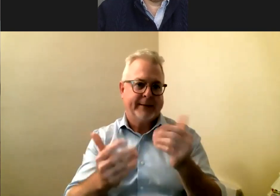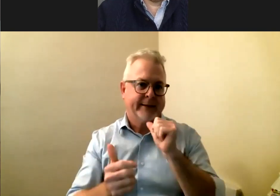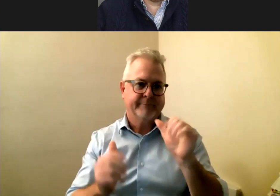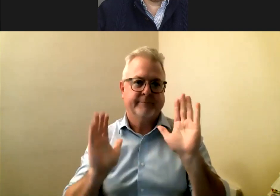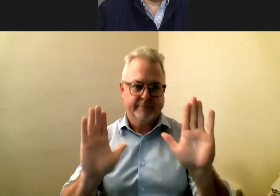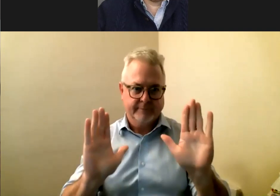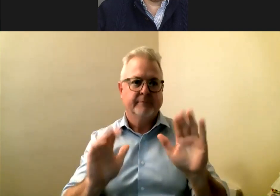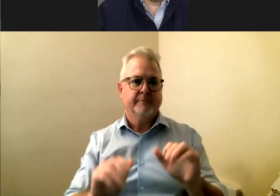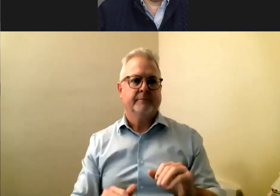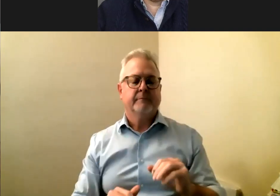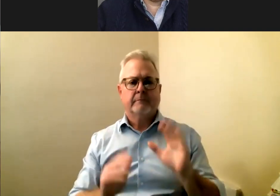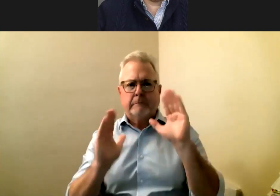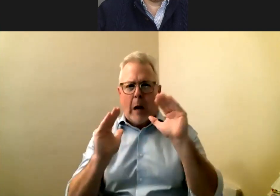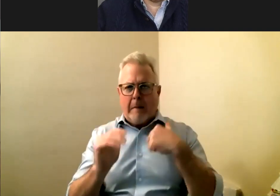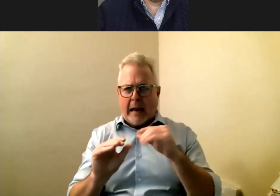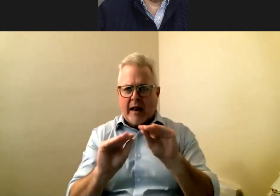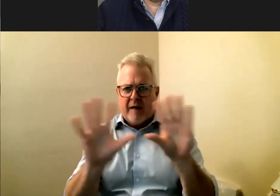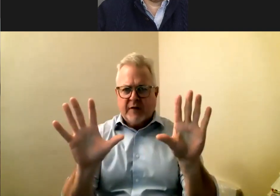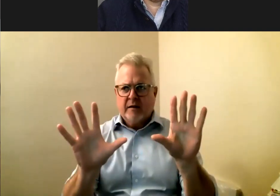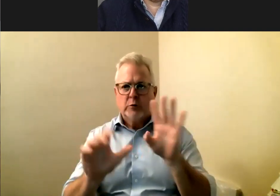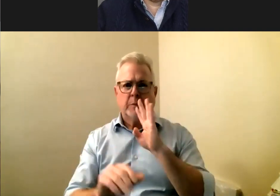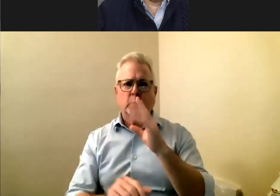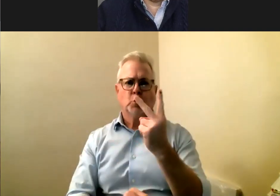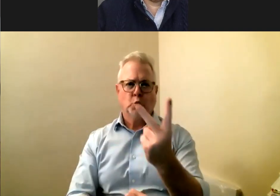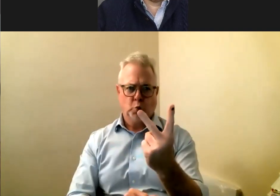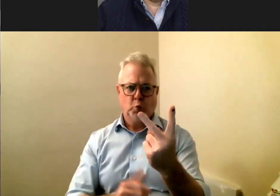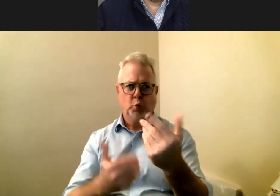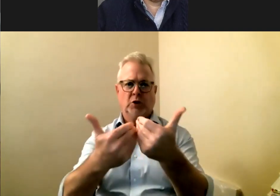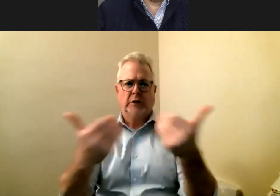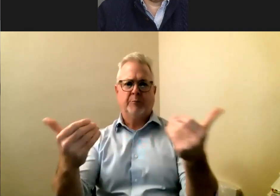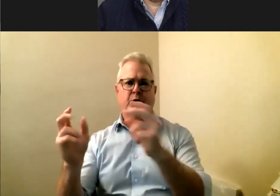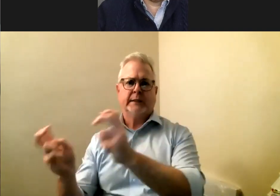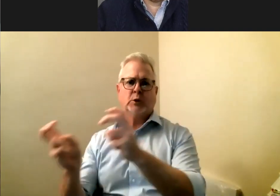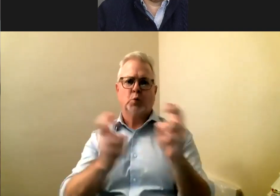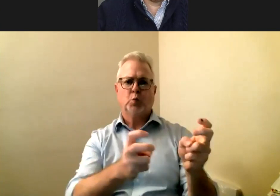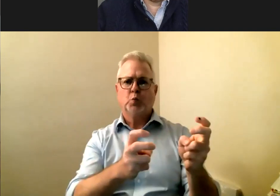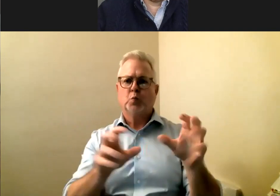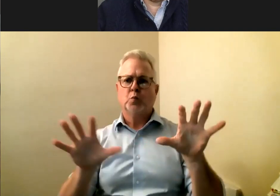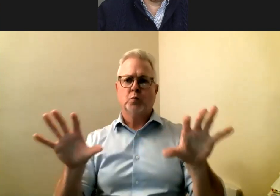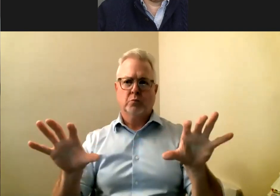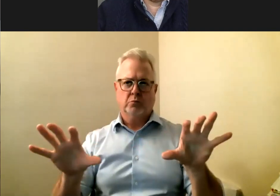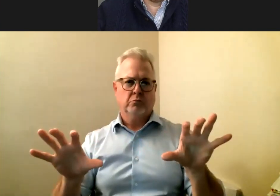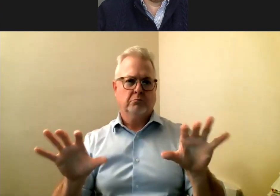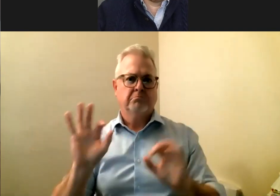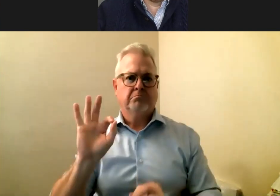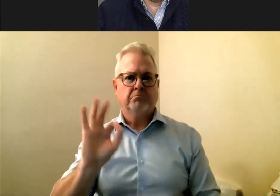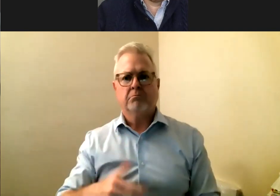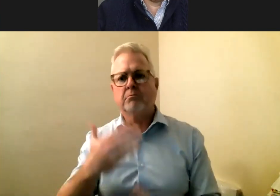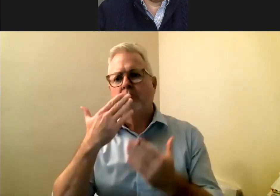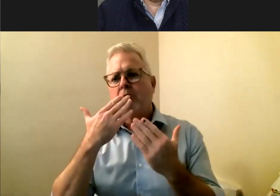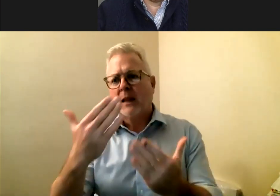it takes time. And I'm hoping that we can clarify that they're two separate issues.